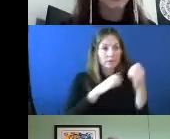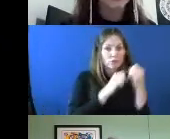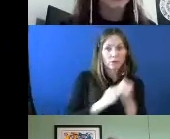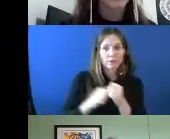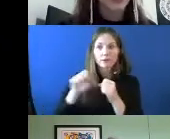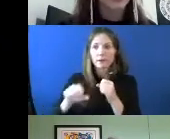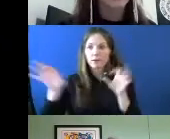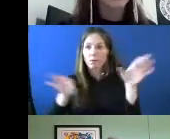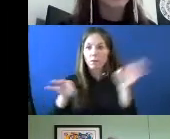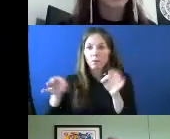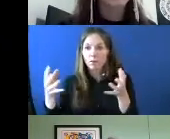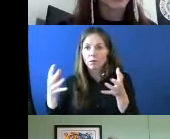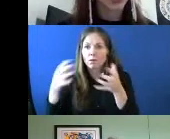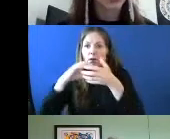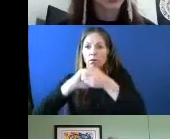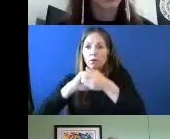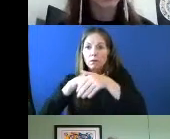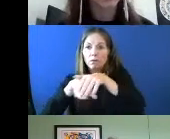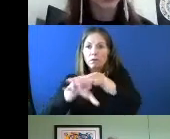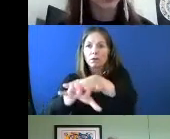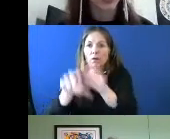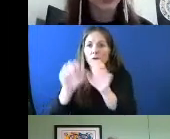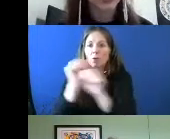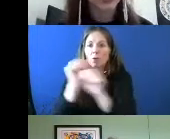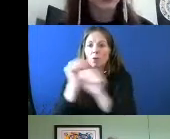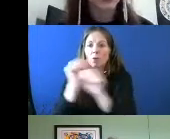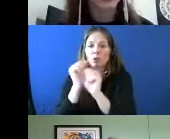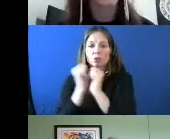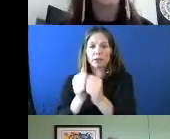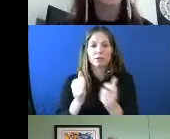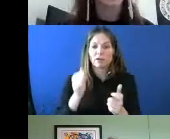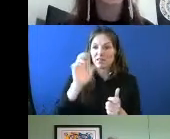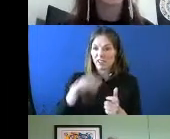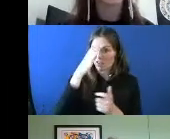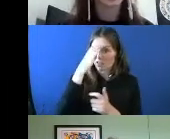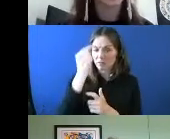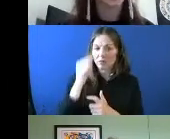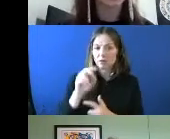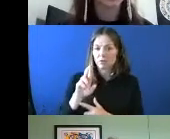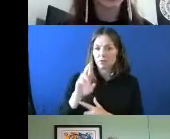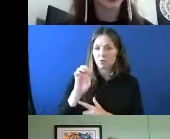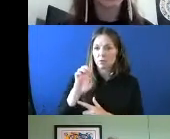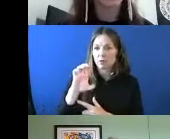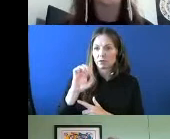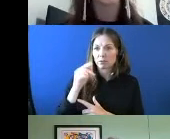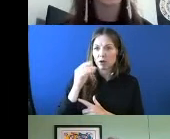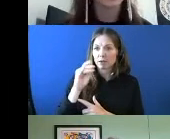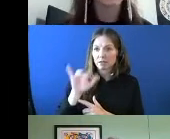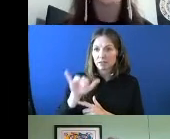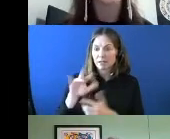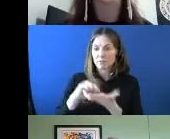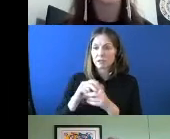And then doing that, you know, that's that process of reciprocity, is that we're actually sharing knowledge with each other, we're